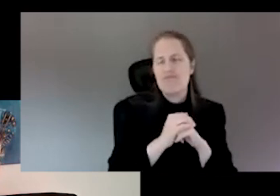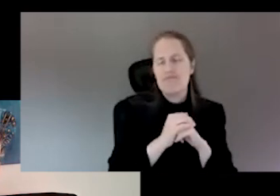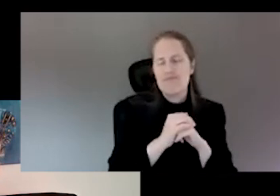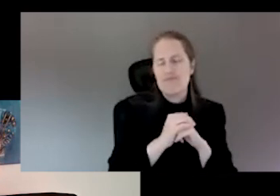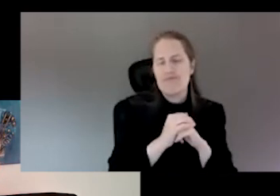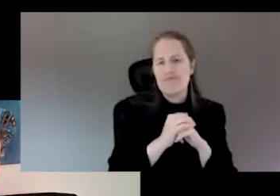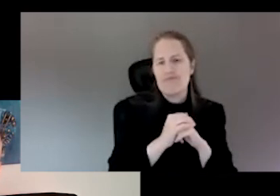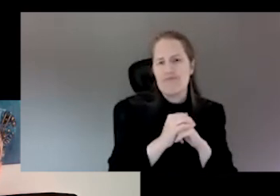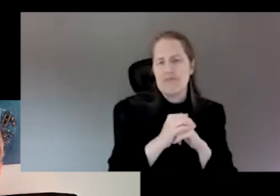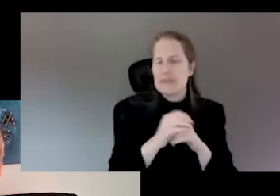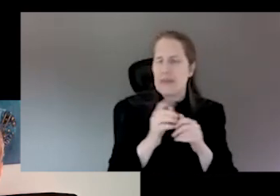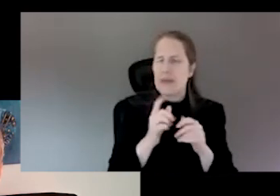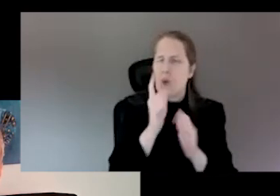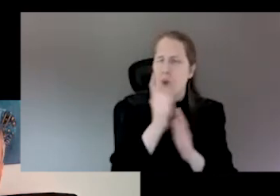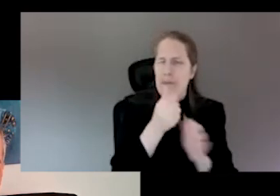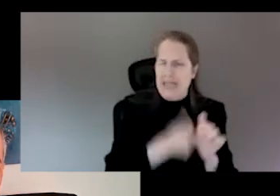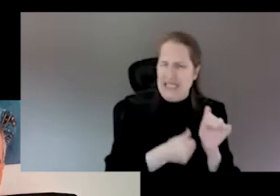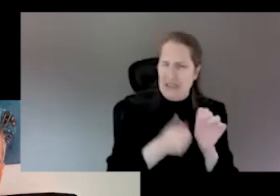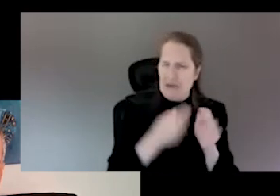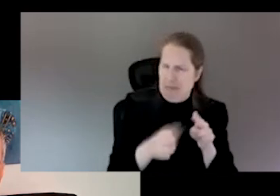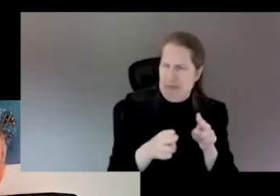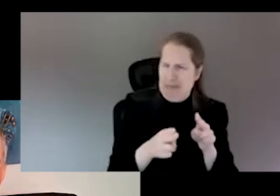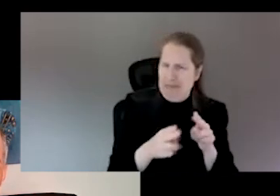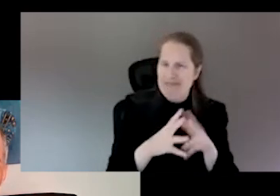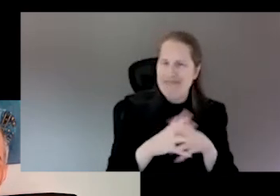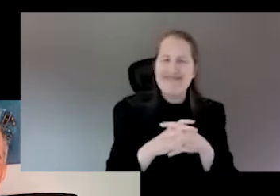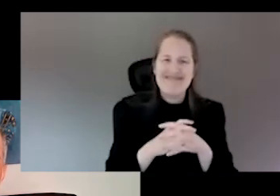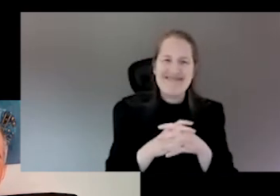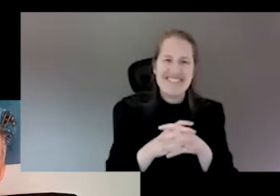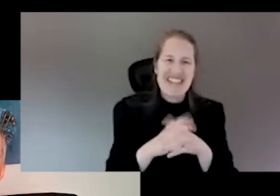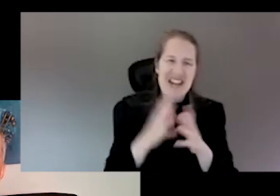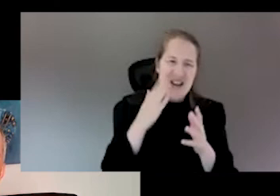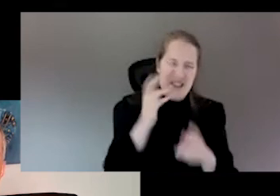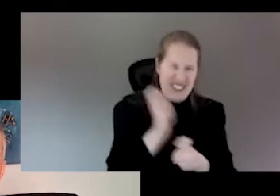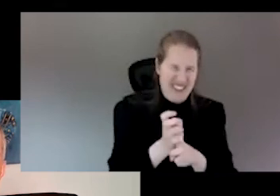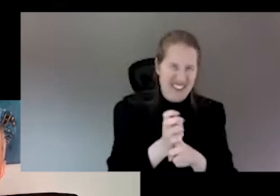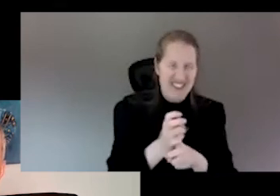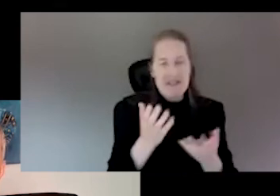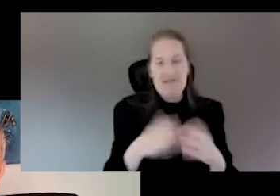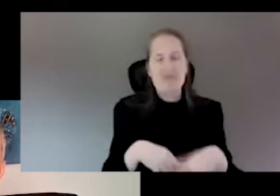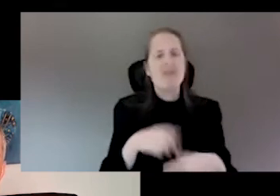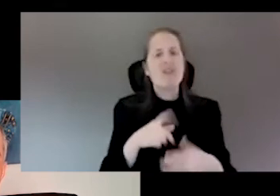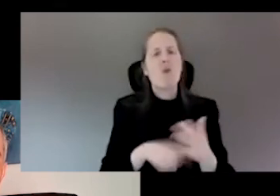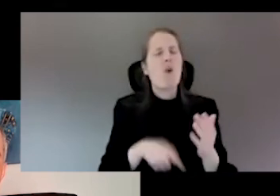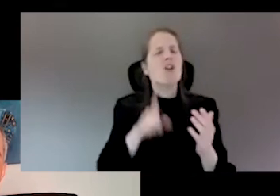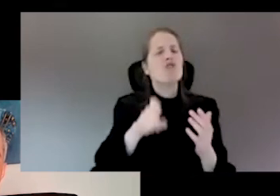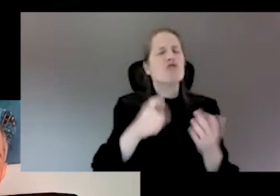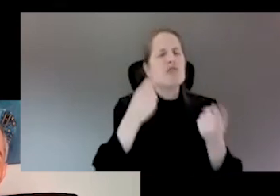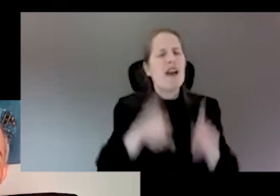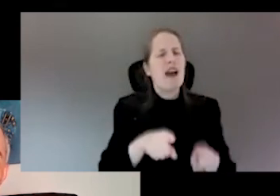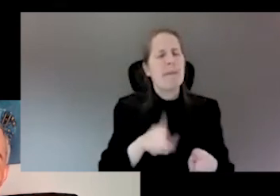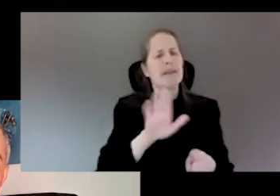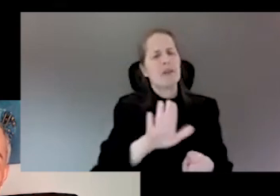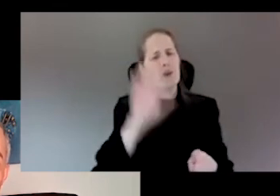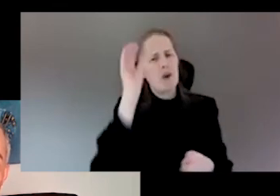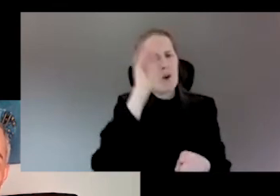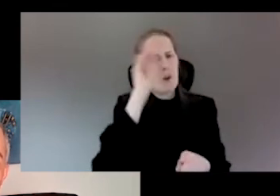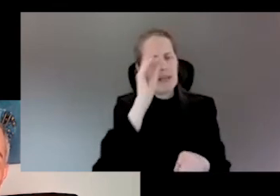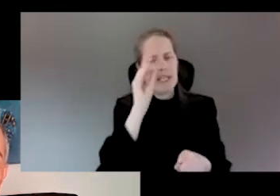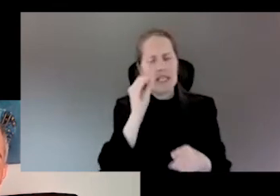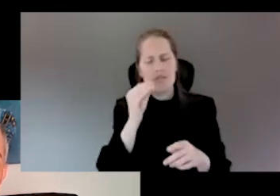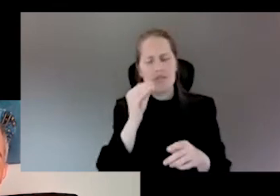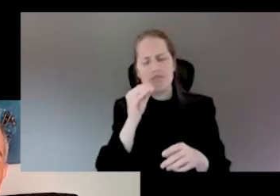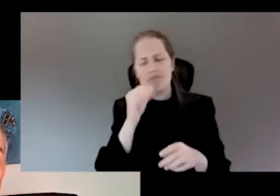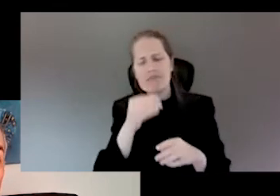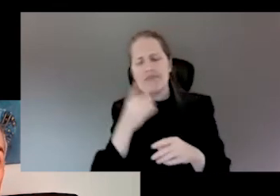about a minute each for me, I know it's asking a lot, but what do you think needs to happen in the next year to achieve equity